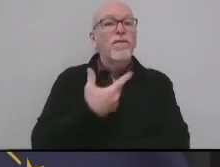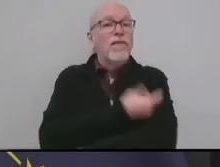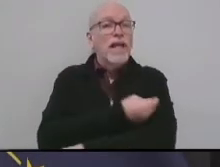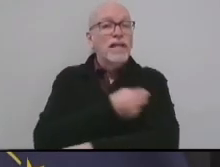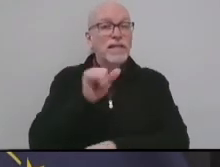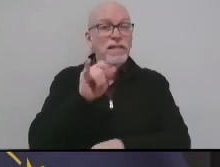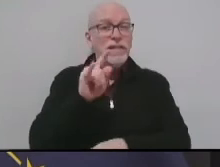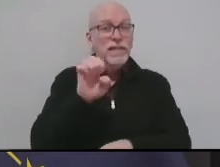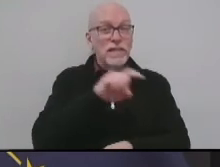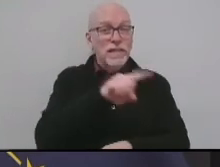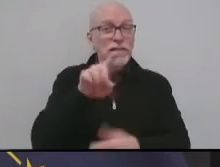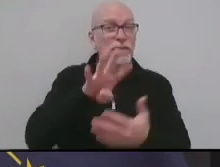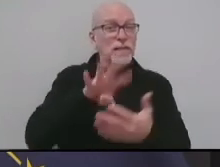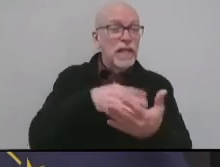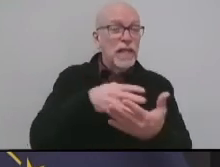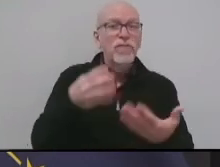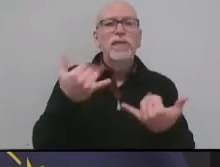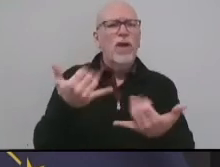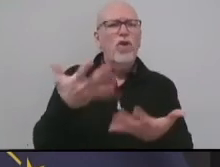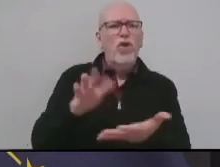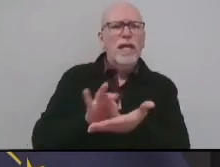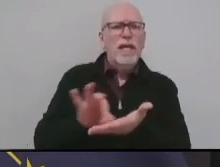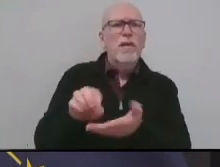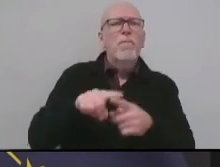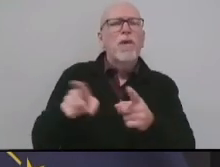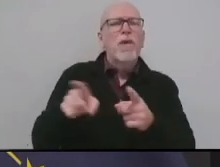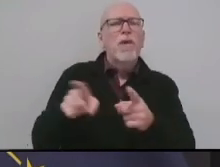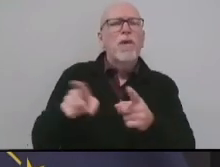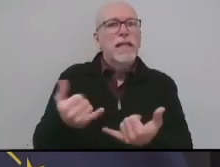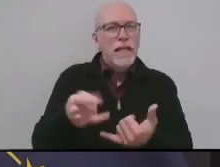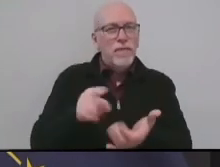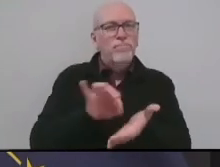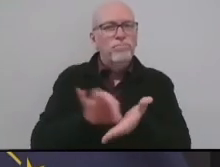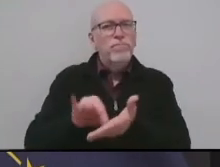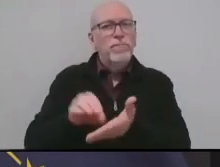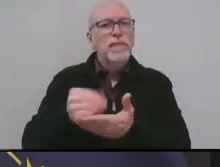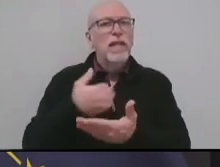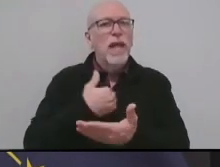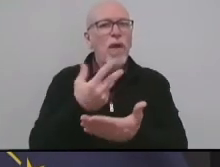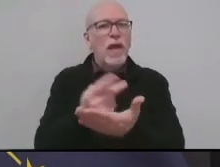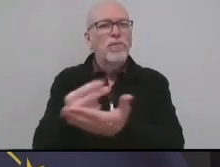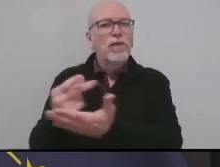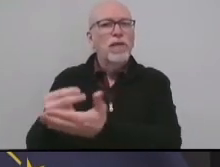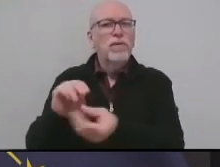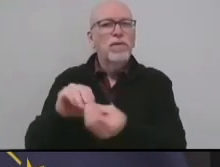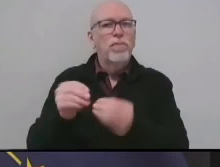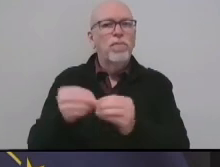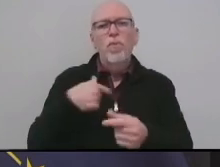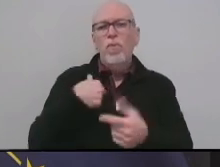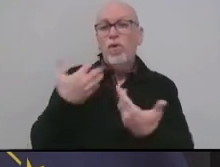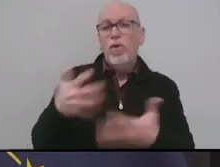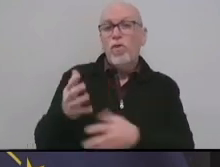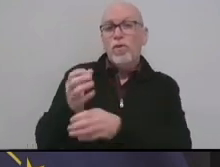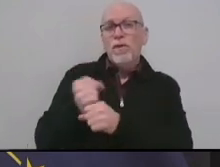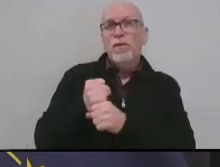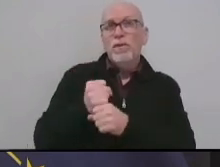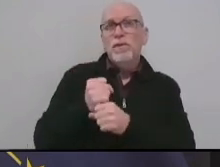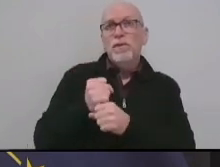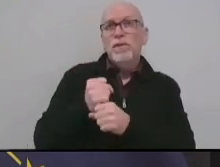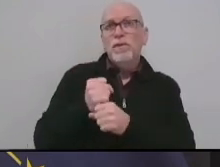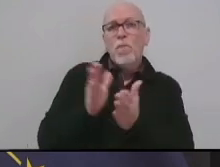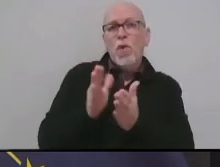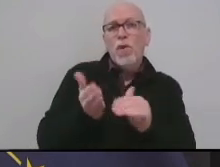Accounting for this, but they are now being accounted for in the allocation numbers. We have additionally received small incremental increases in our